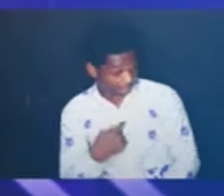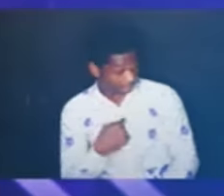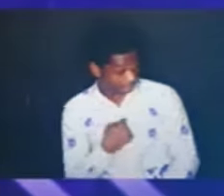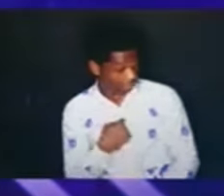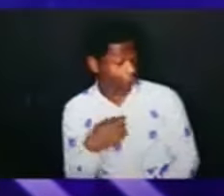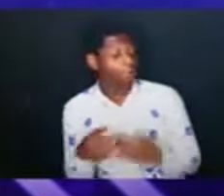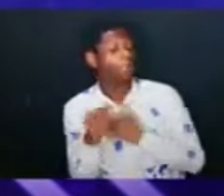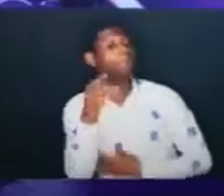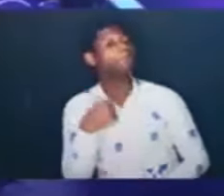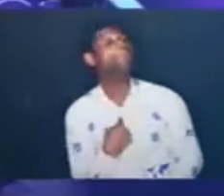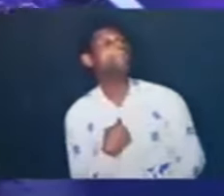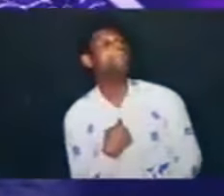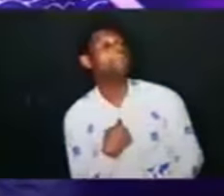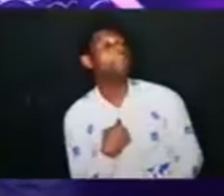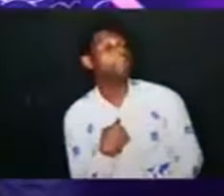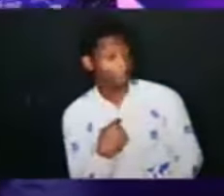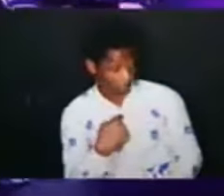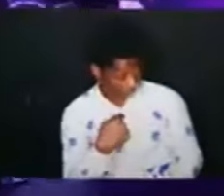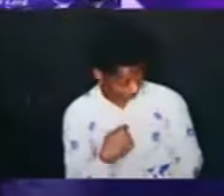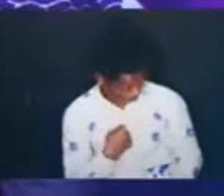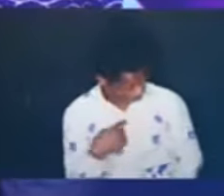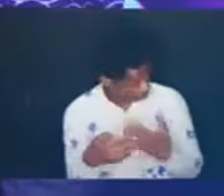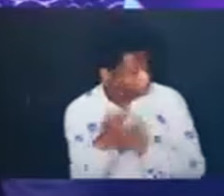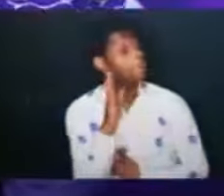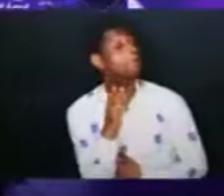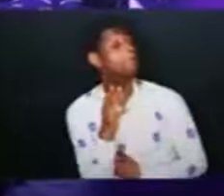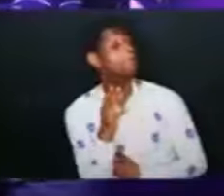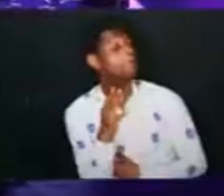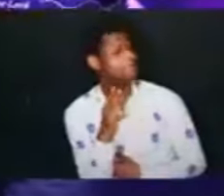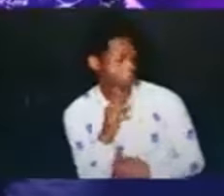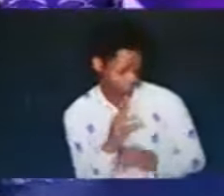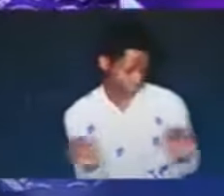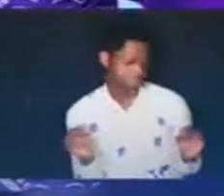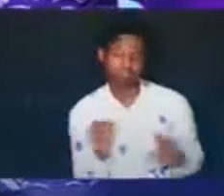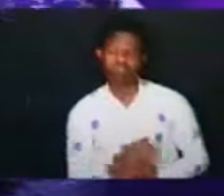of God?" And Joseph catched it and said, "Now,